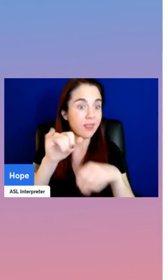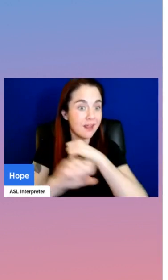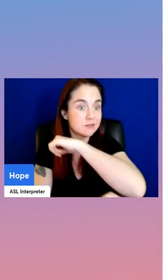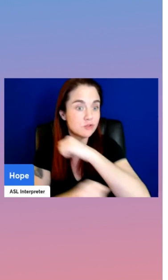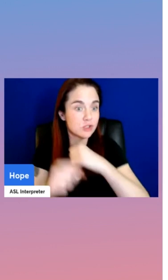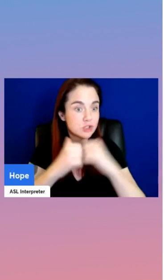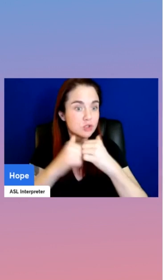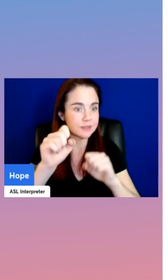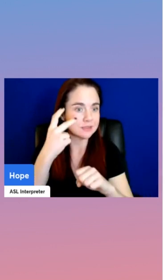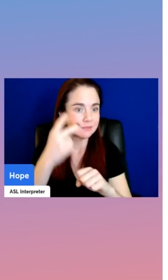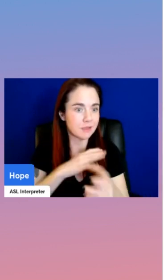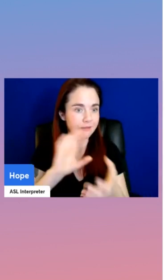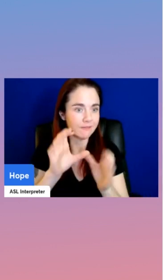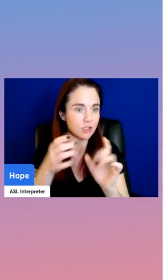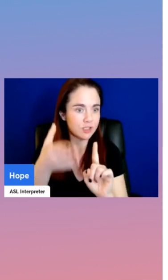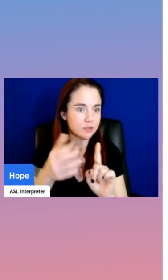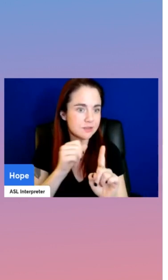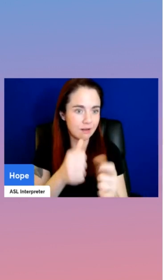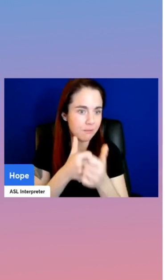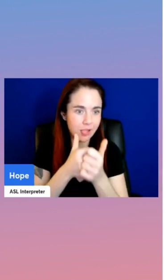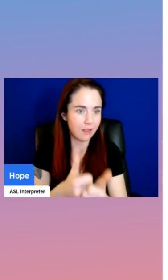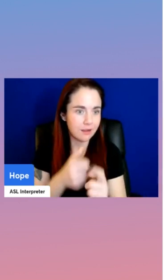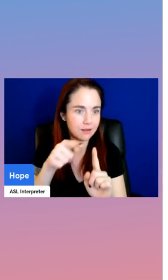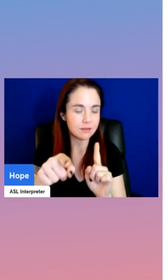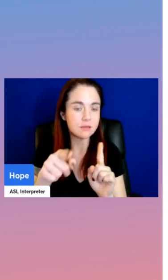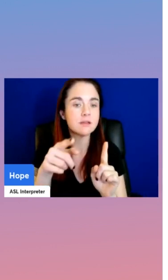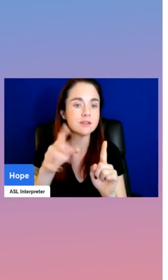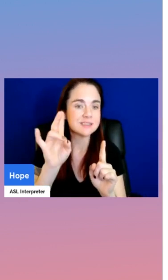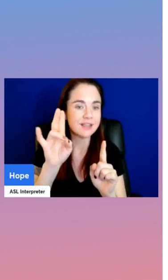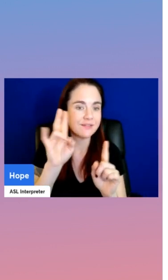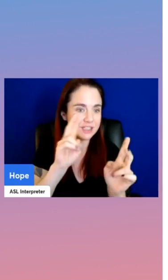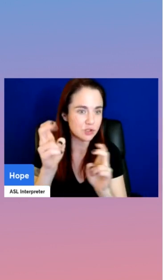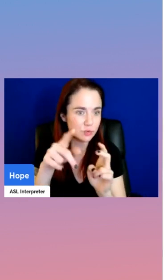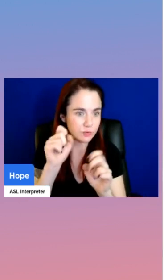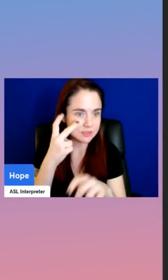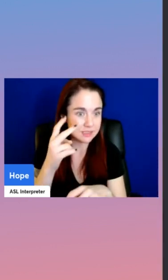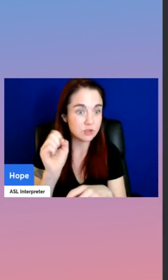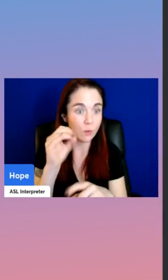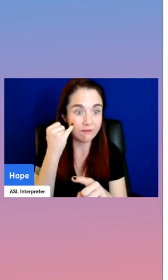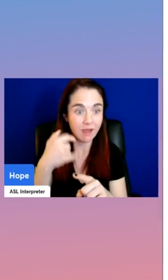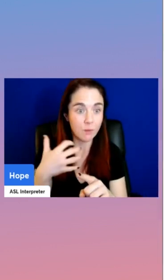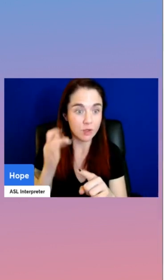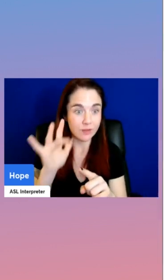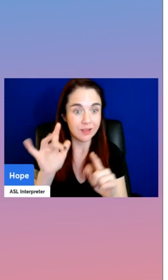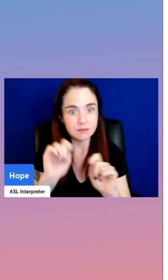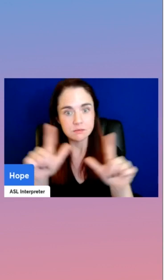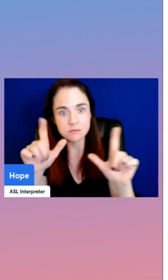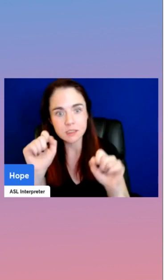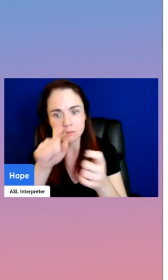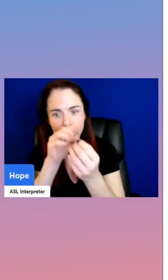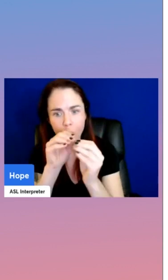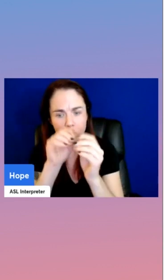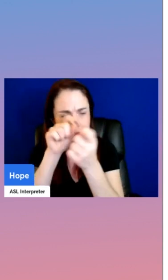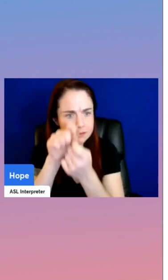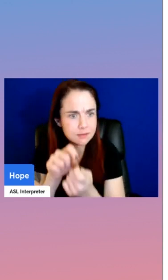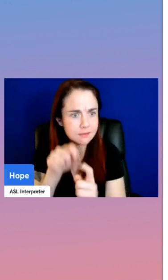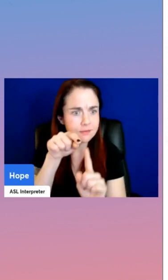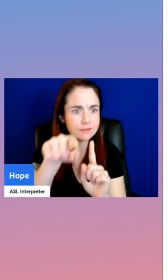here is not compliant. There are 7 issues. So if I want to click, I can click more details for me to be able to